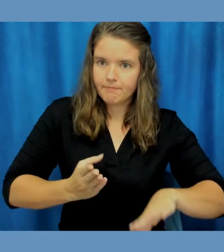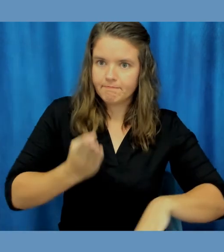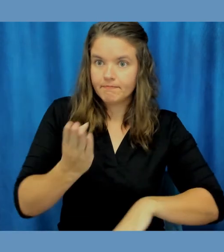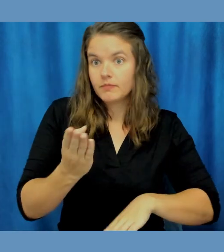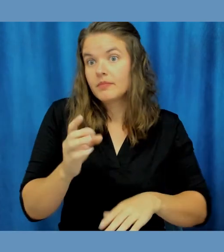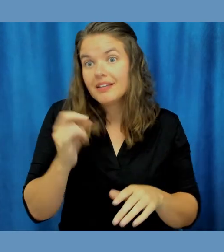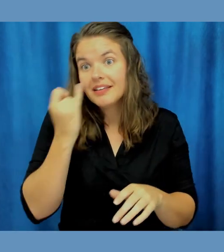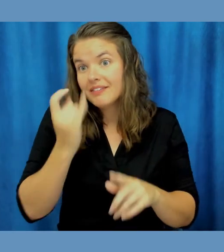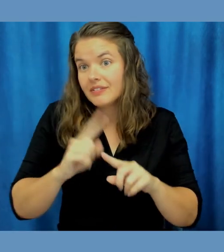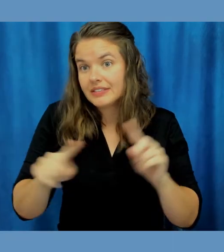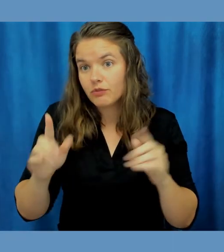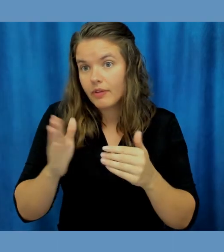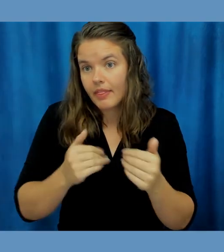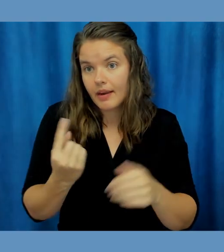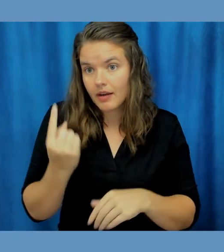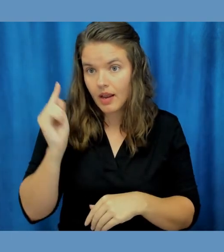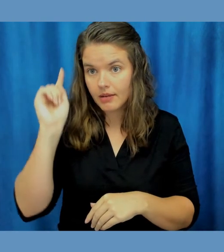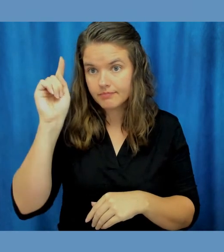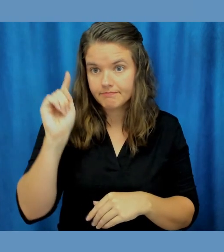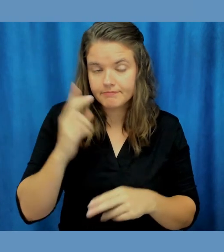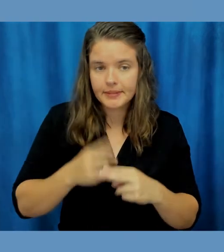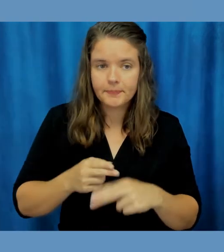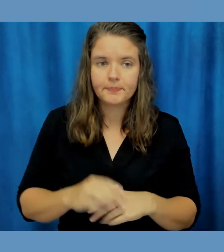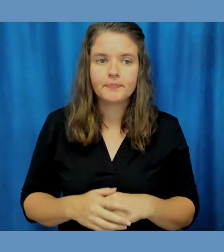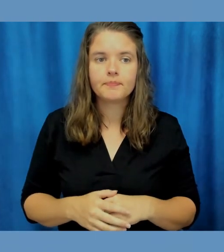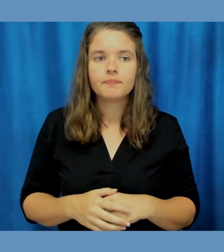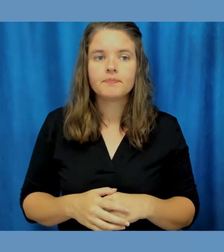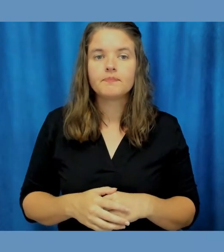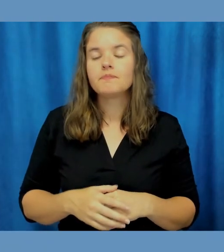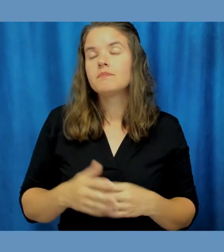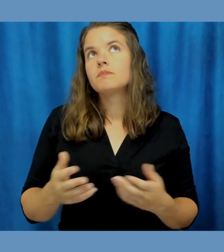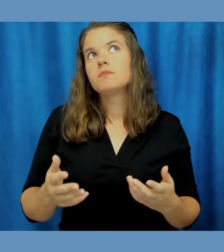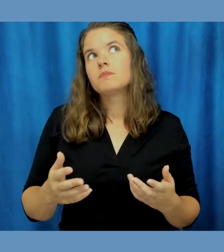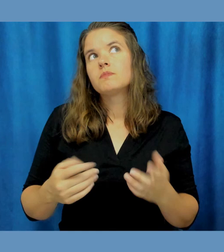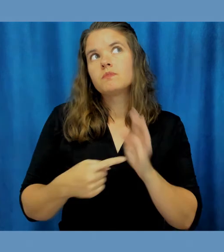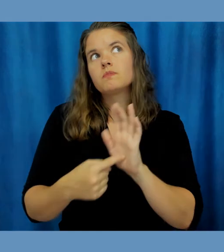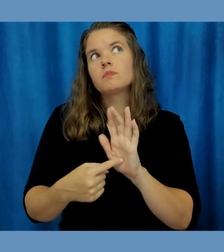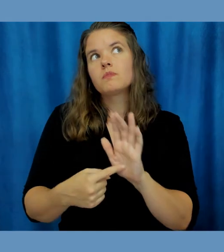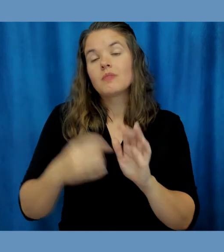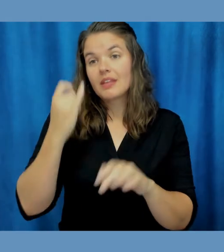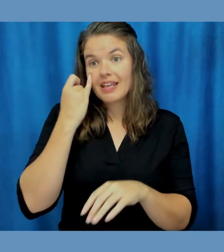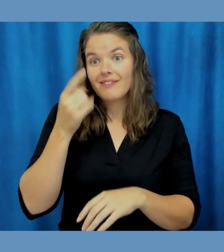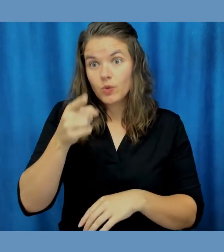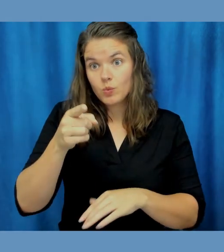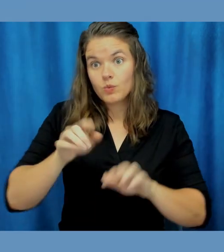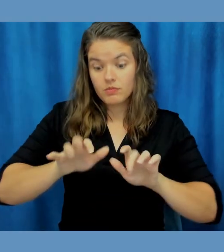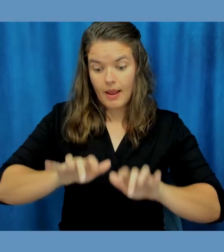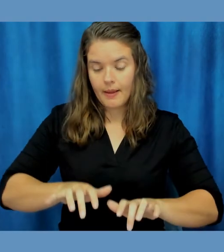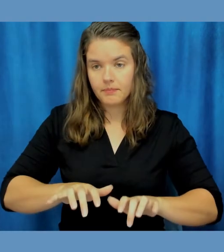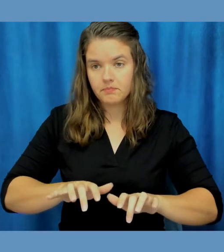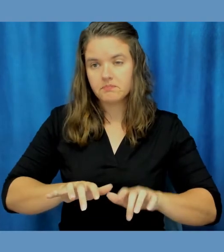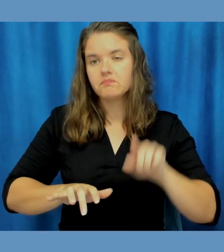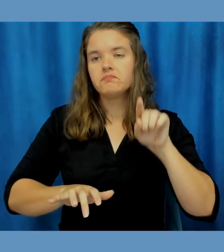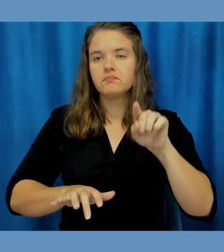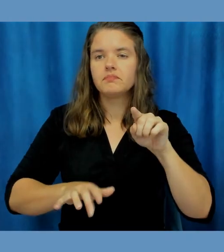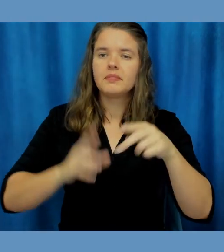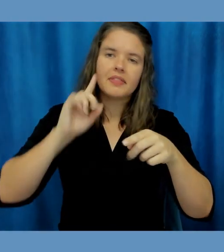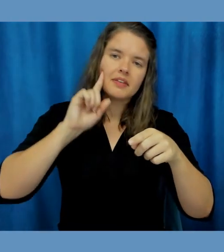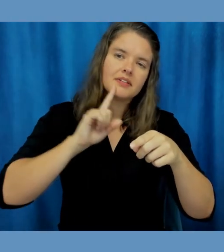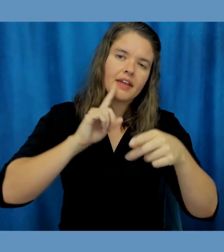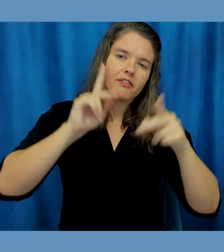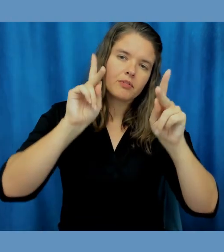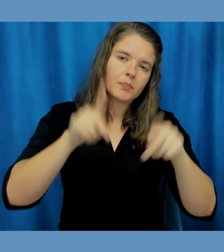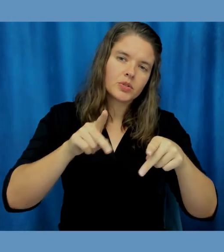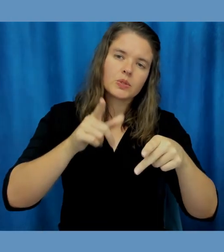or if it's different from above. I would say if you're filling this out, put the deaf person as the